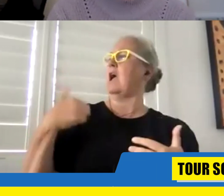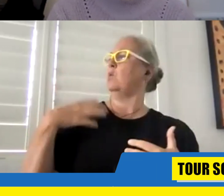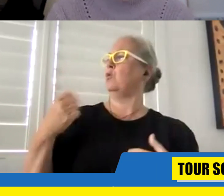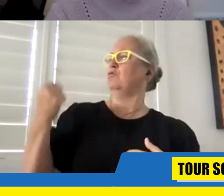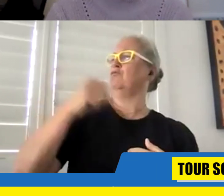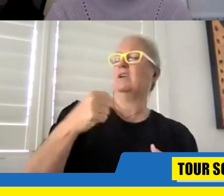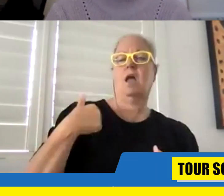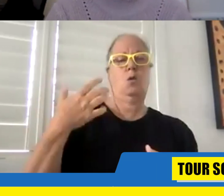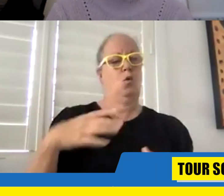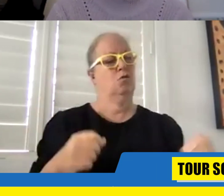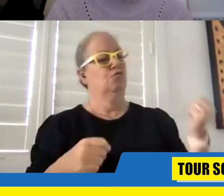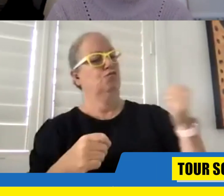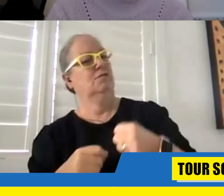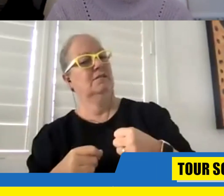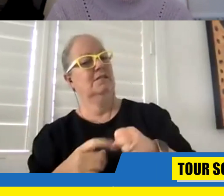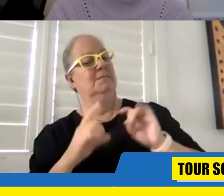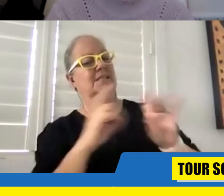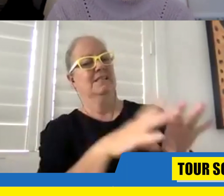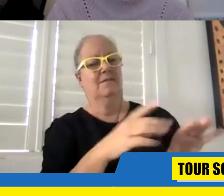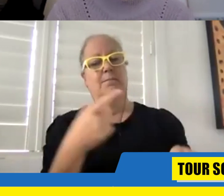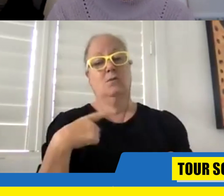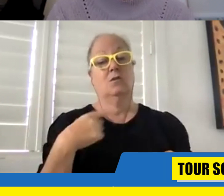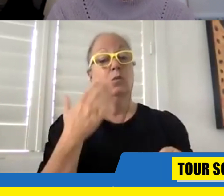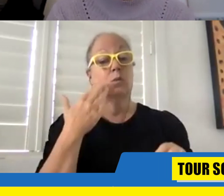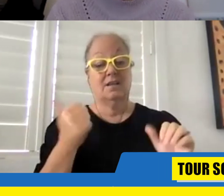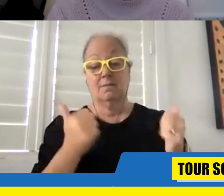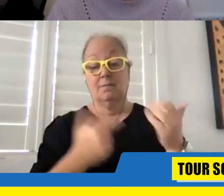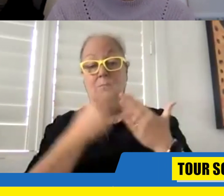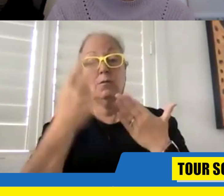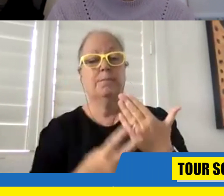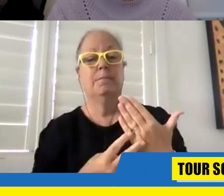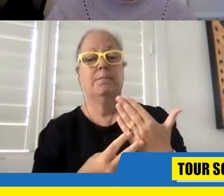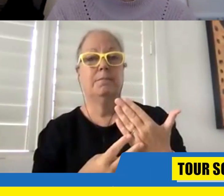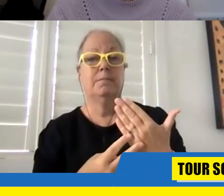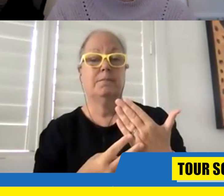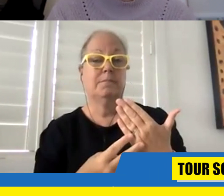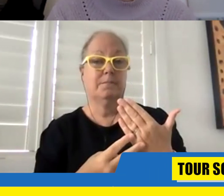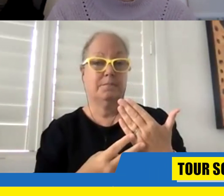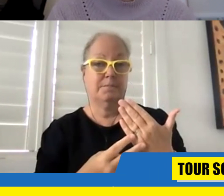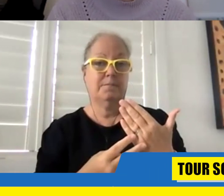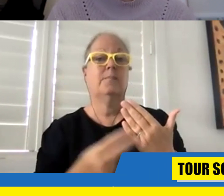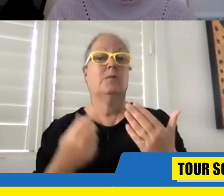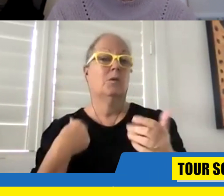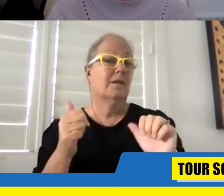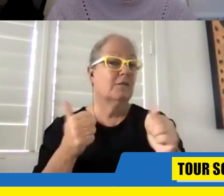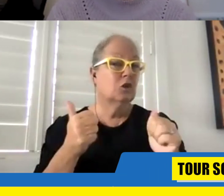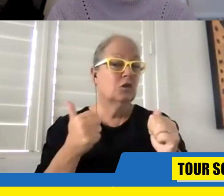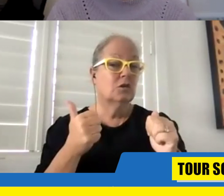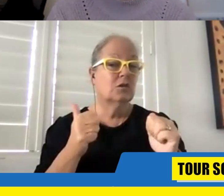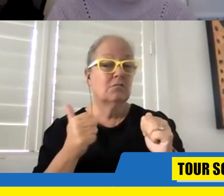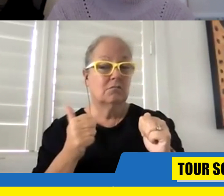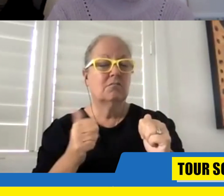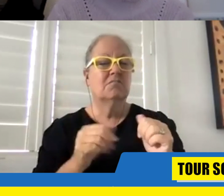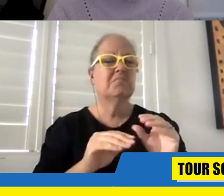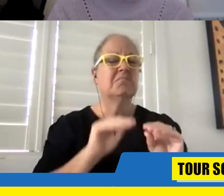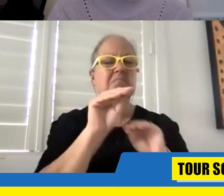unexpected bonus, because by the end of the program, and we had programmed in varying genres of